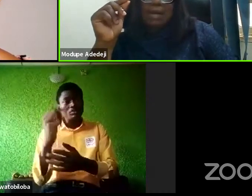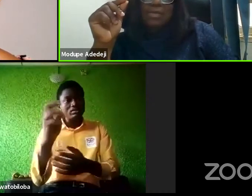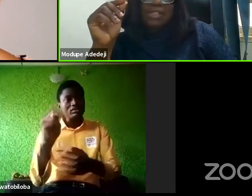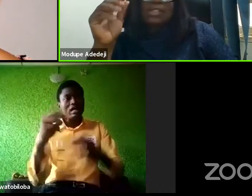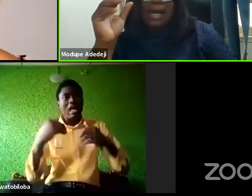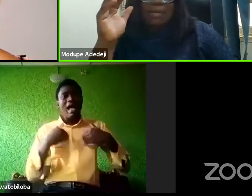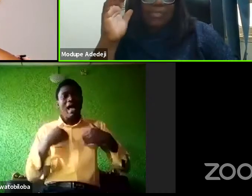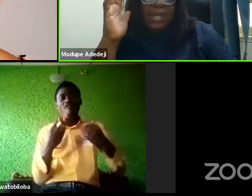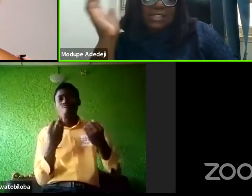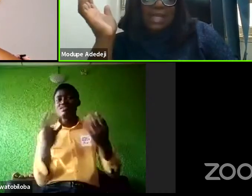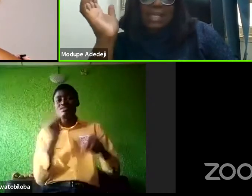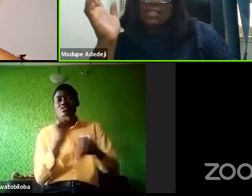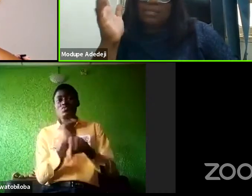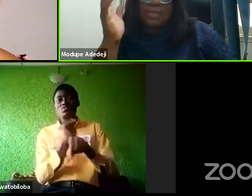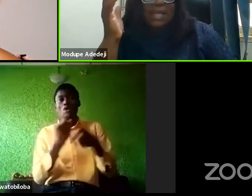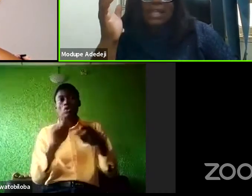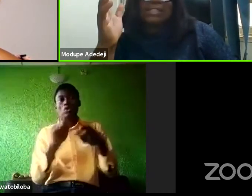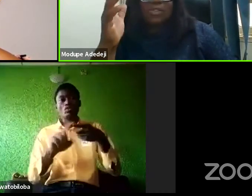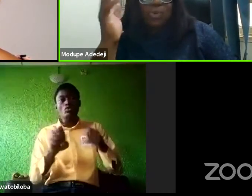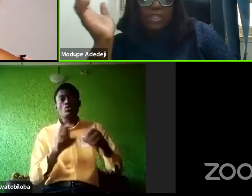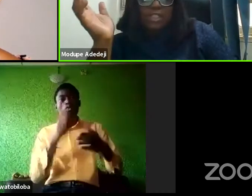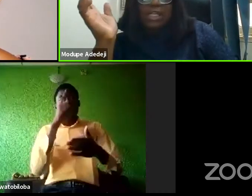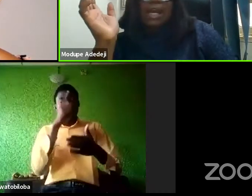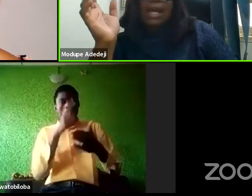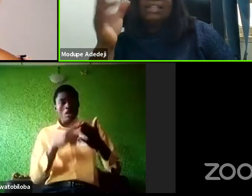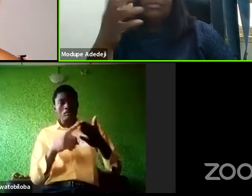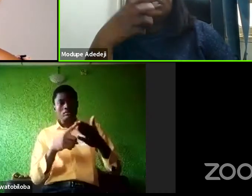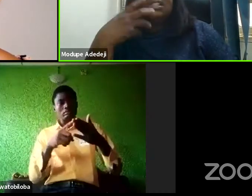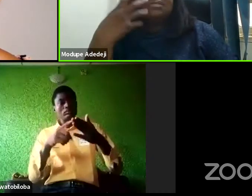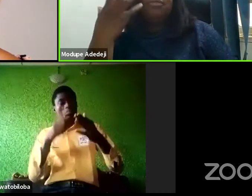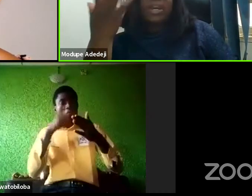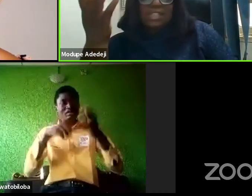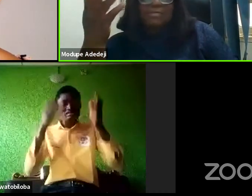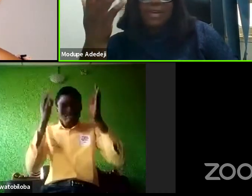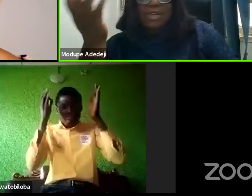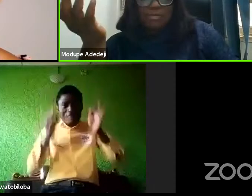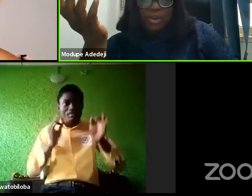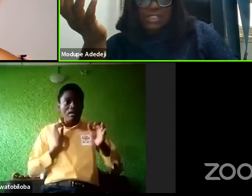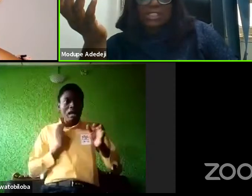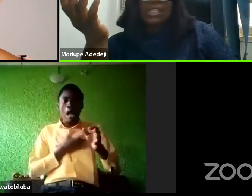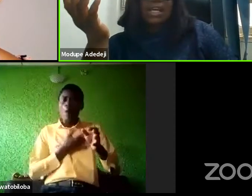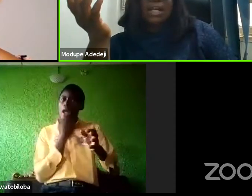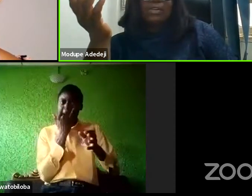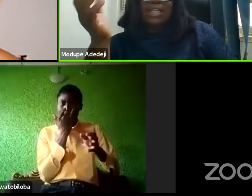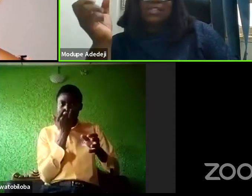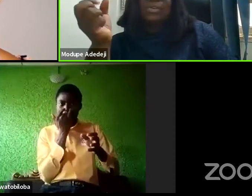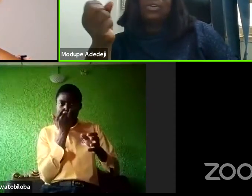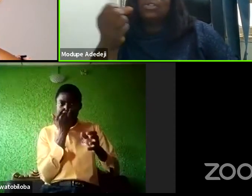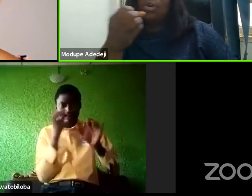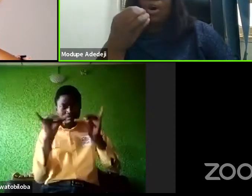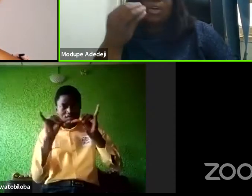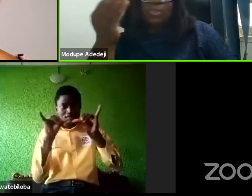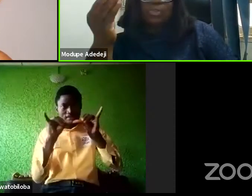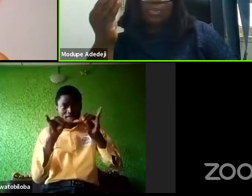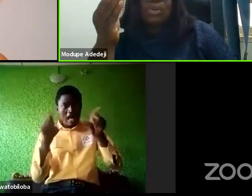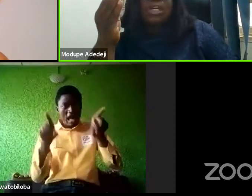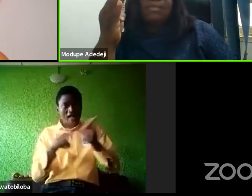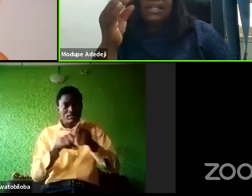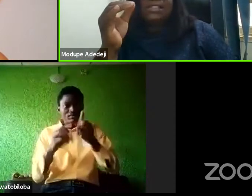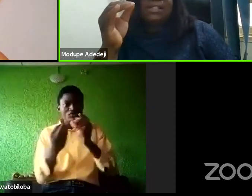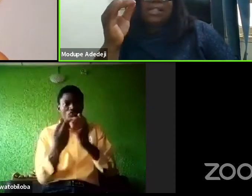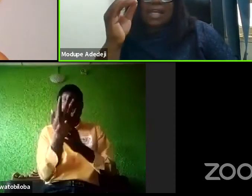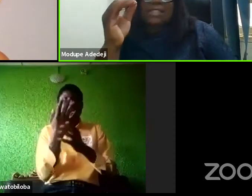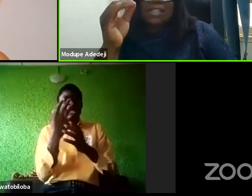what determines our breast size and that is growing. And even this voice, a feminine voice and all that. So it does all those.